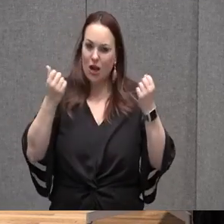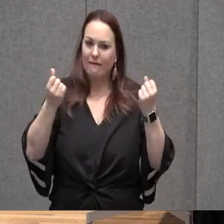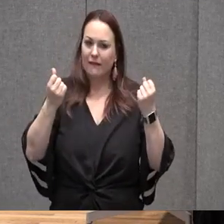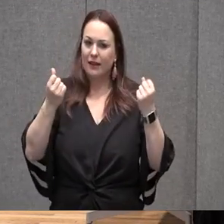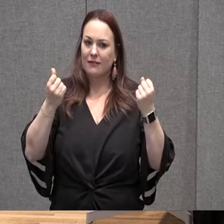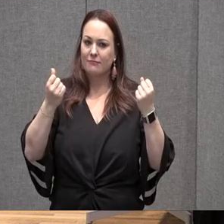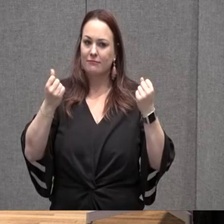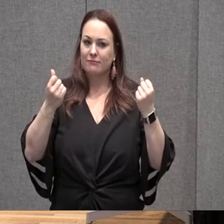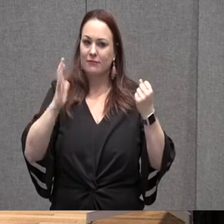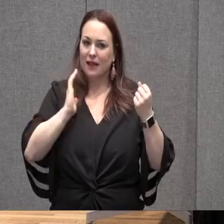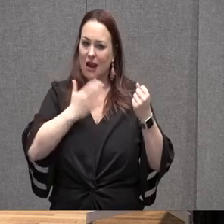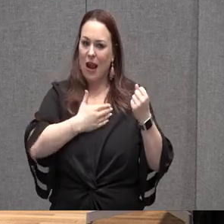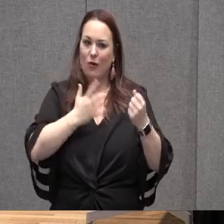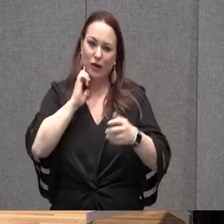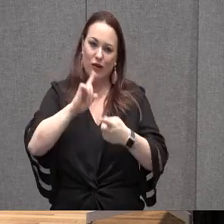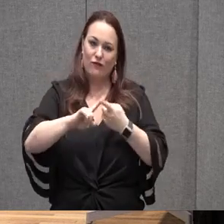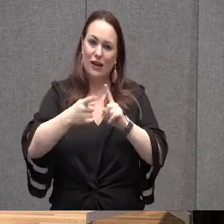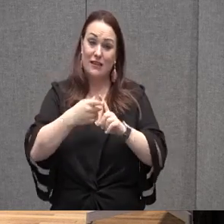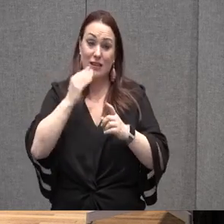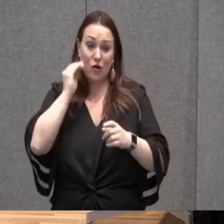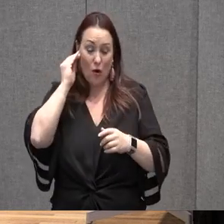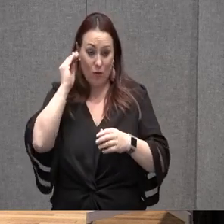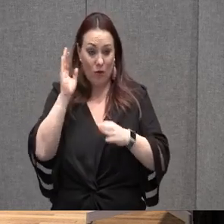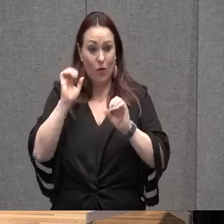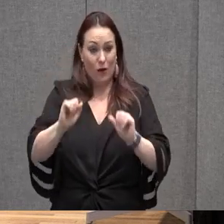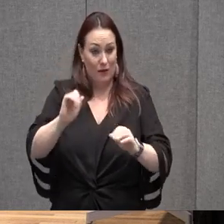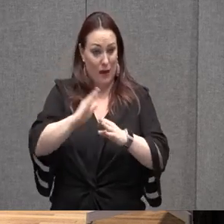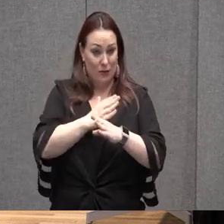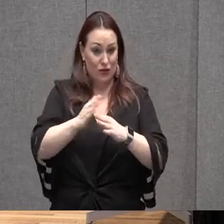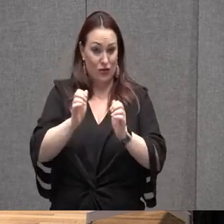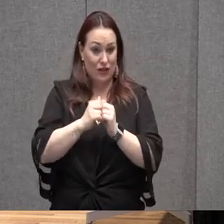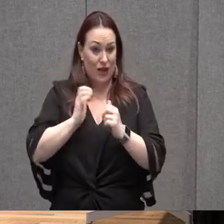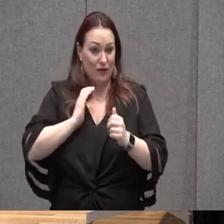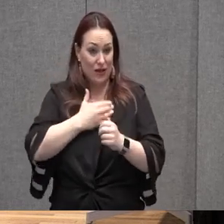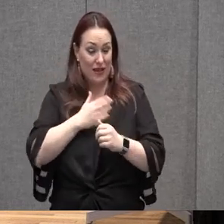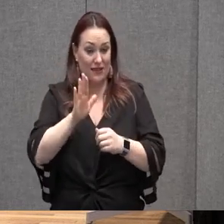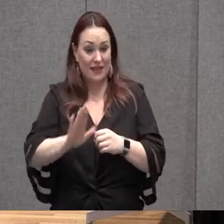home are going to be able to share with us some of their awesome